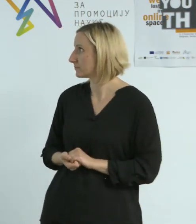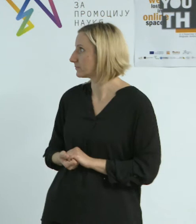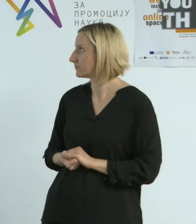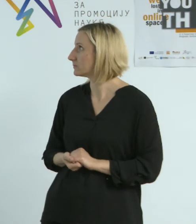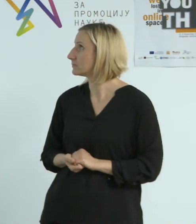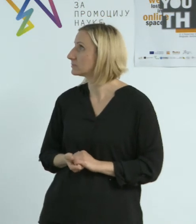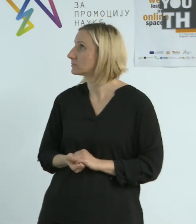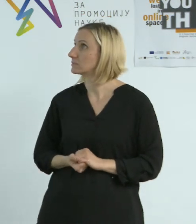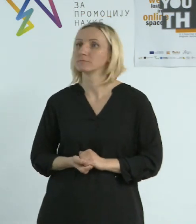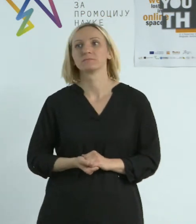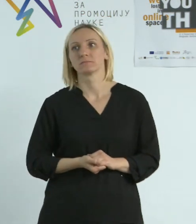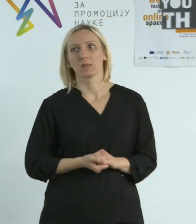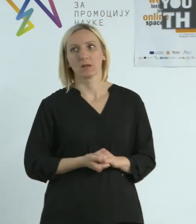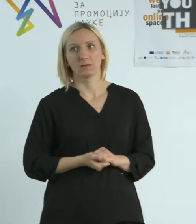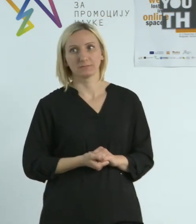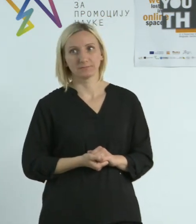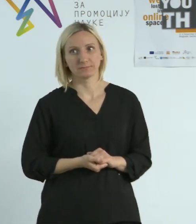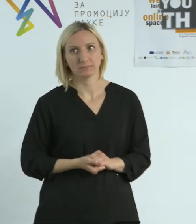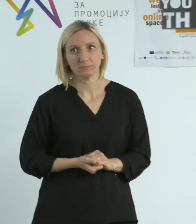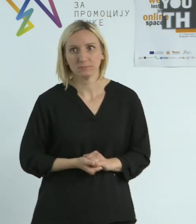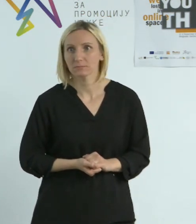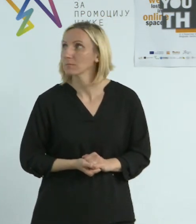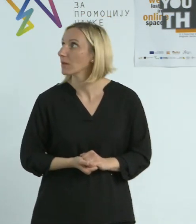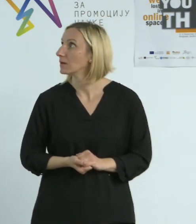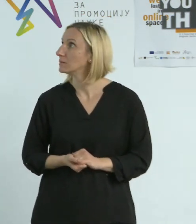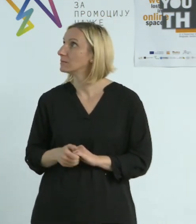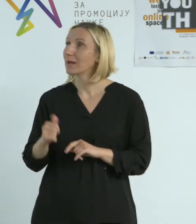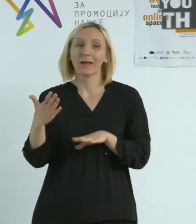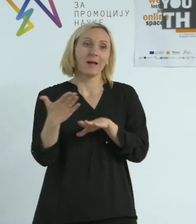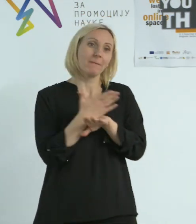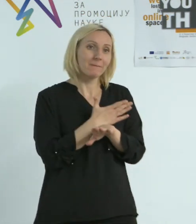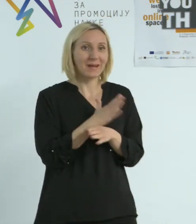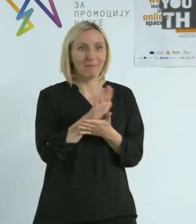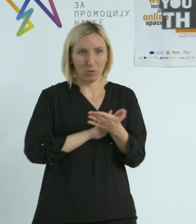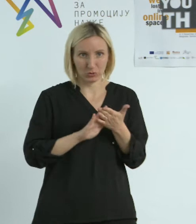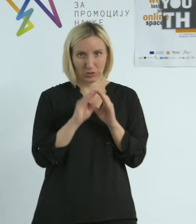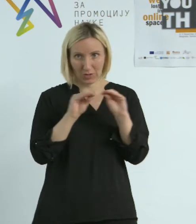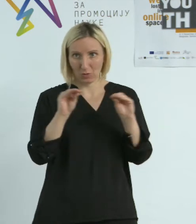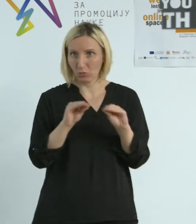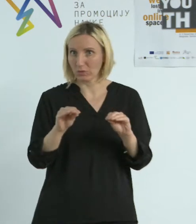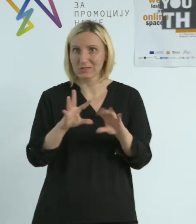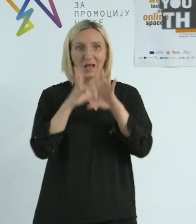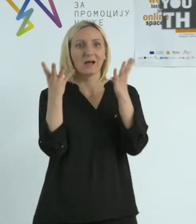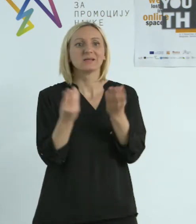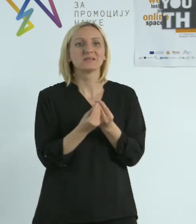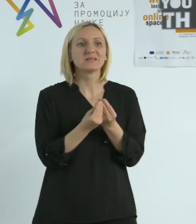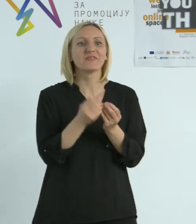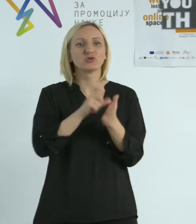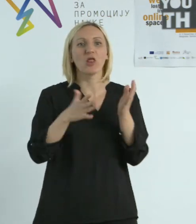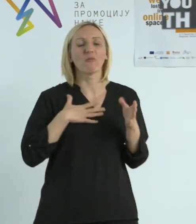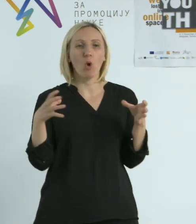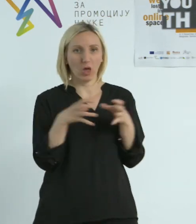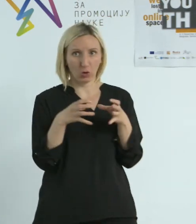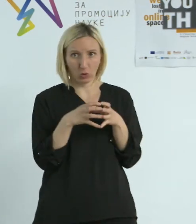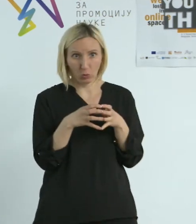So, before starting the course, what we have all noticed, the members of my group, that we